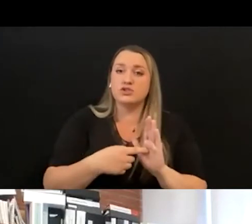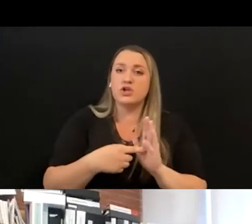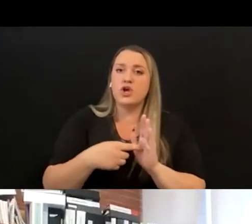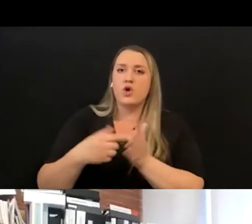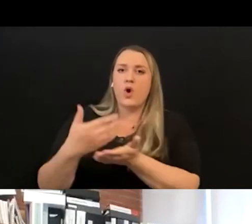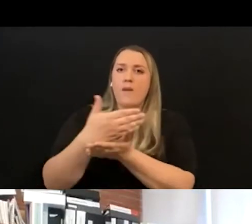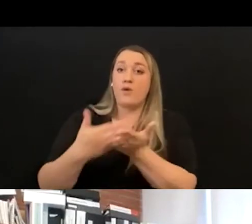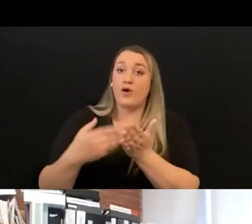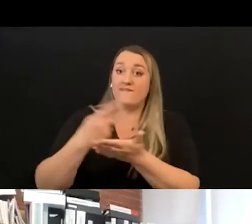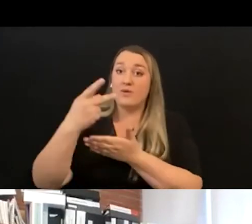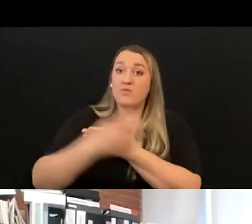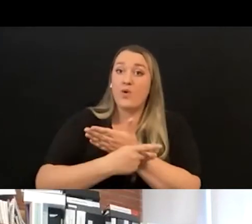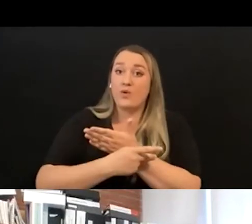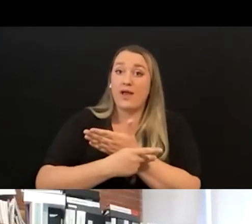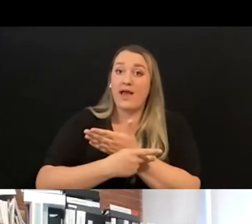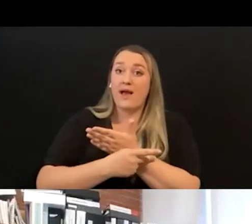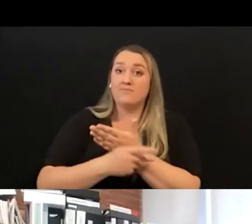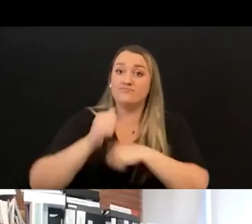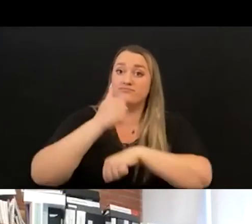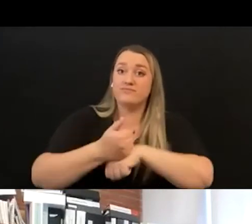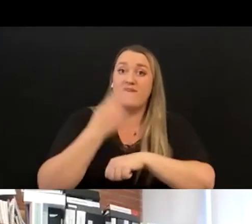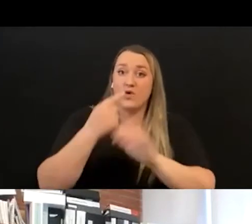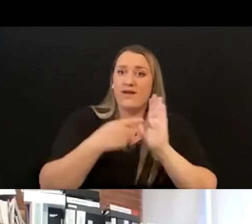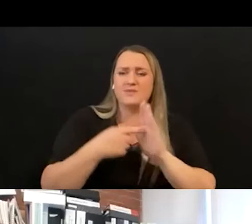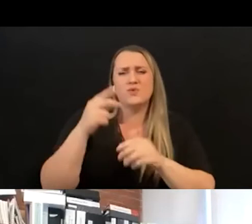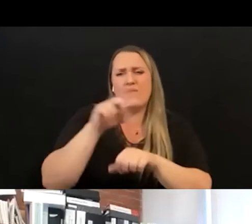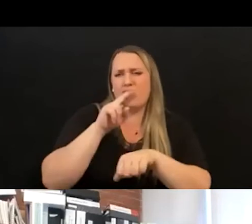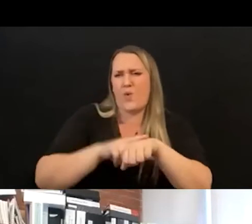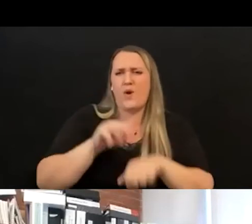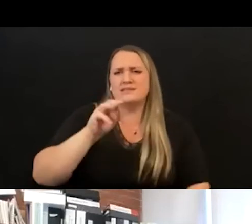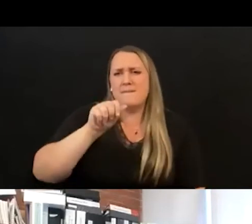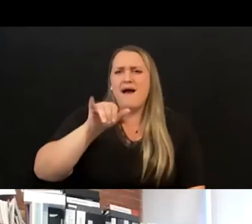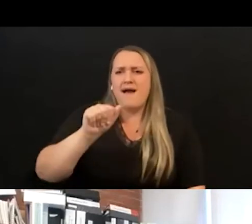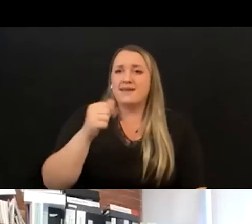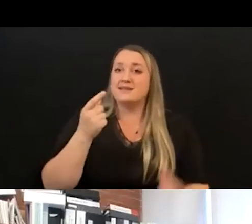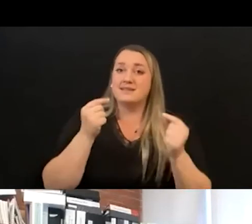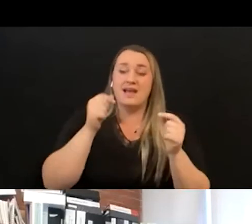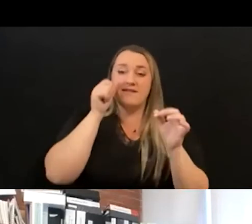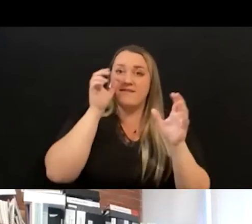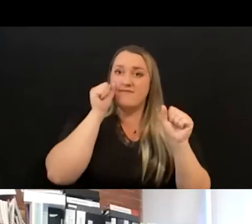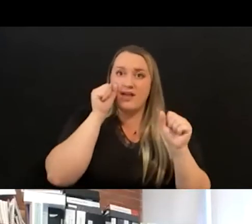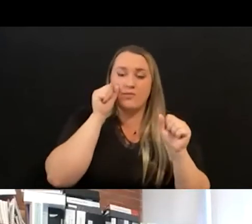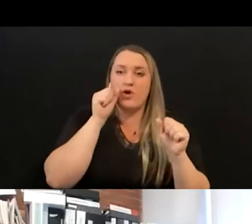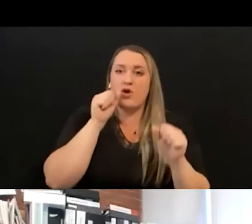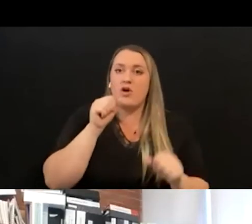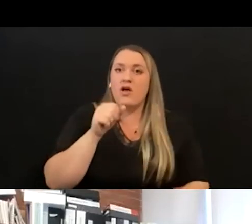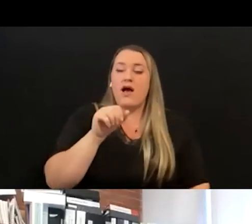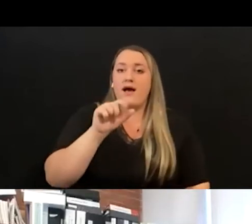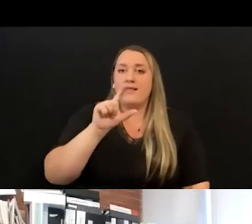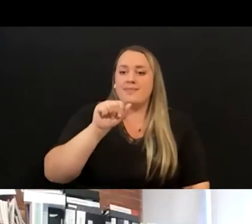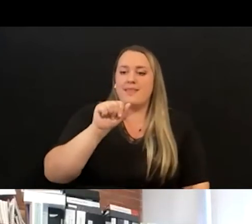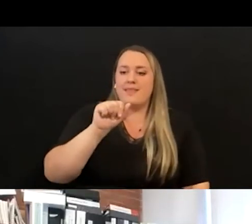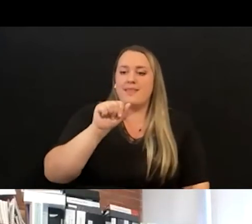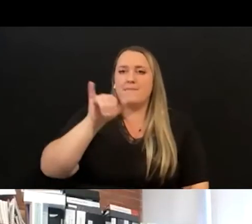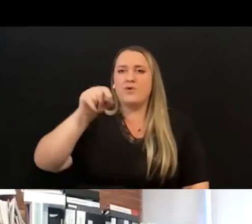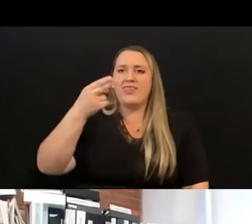the programming for the exhibition. So of course, Maia did that incredible for Labyrinth, but she also did a performance for our